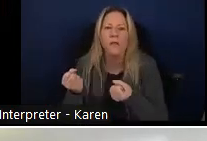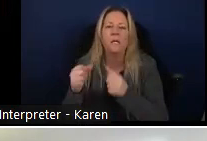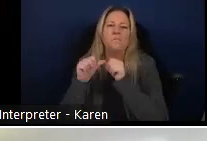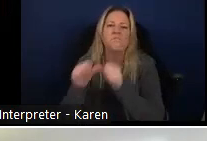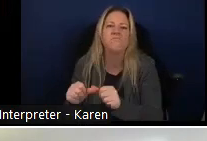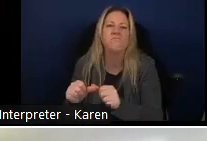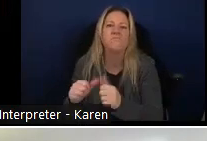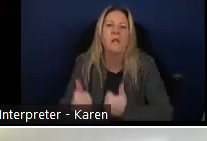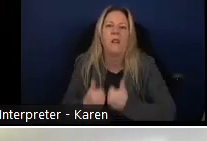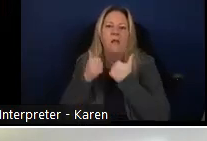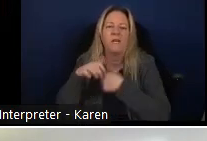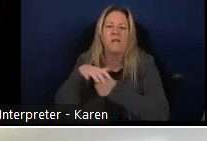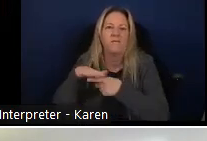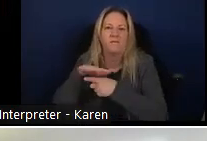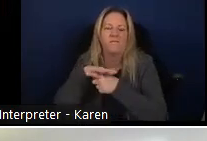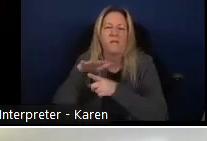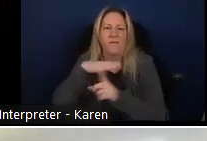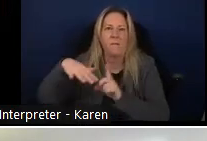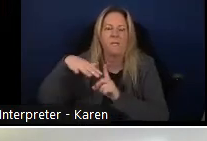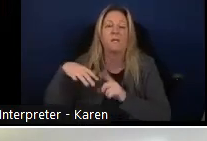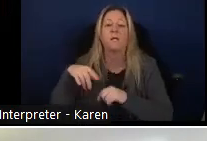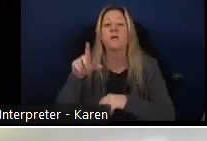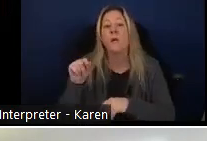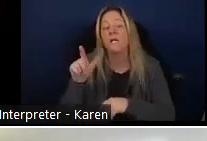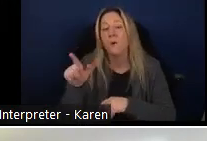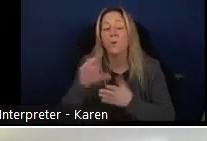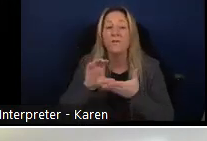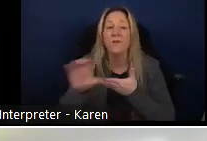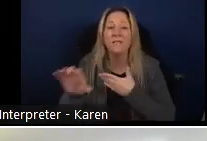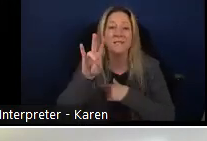living environment. In 2021, we invested